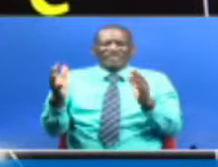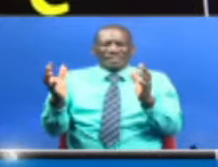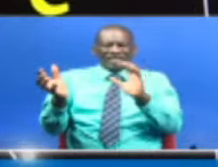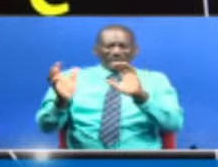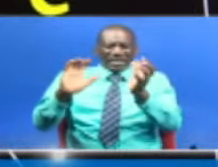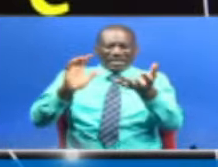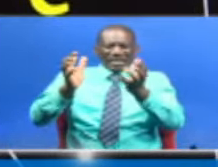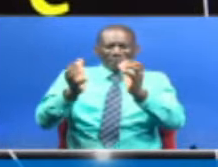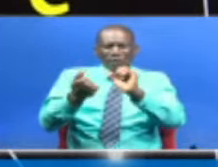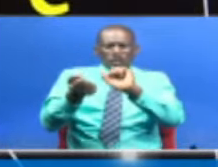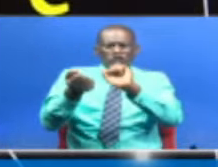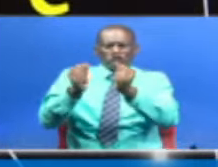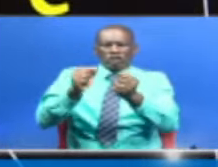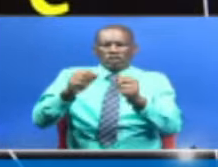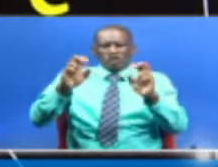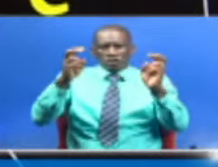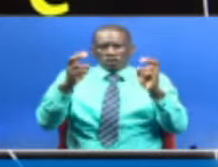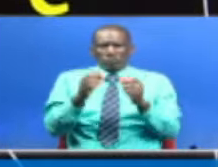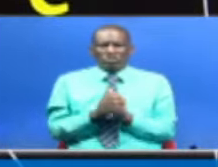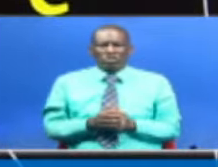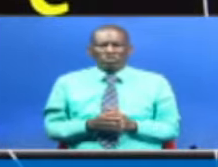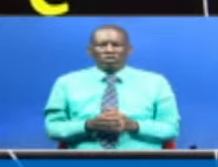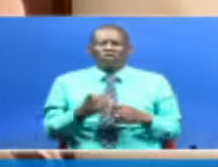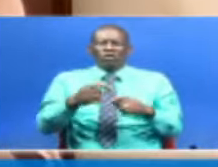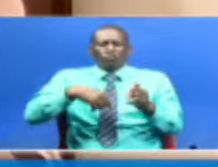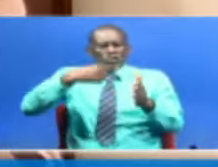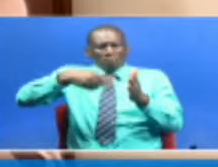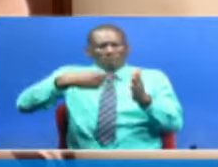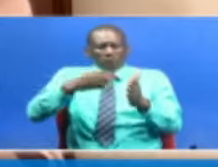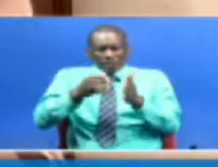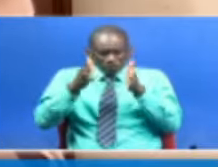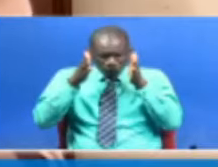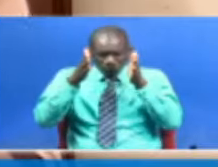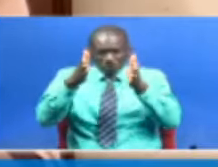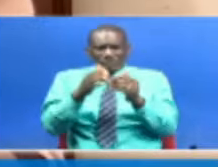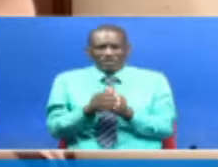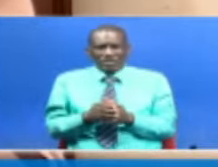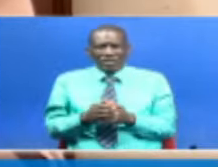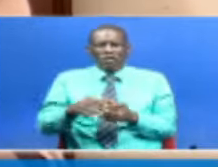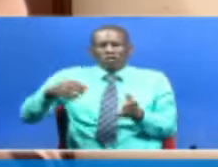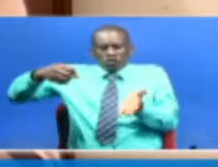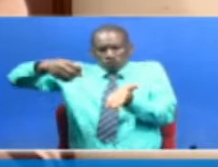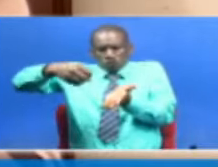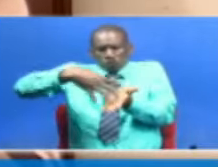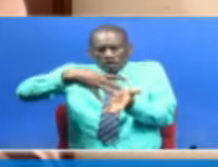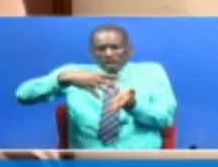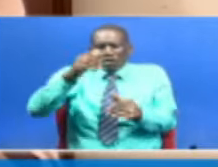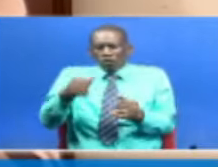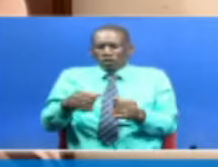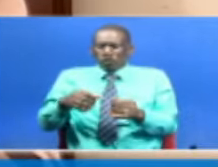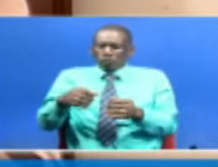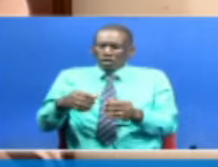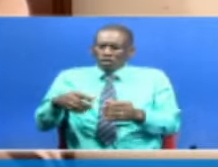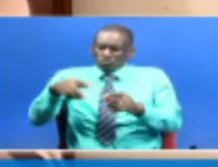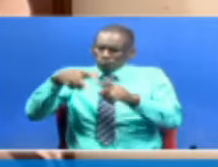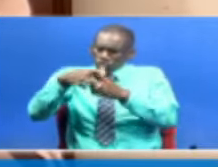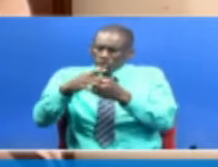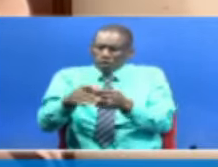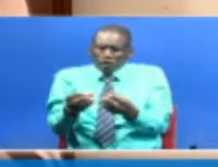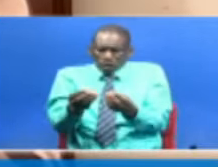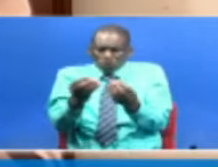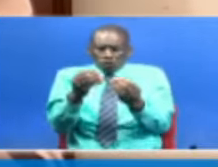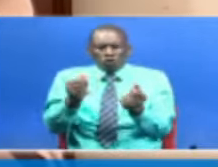issues. Mm-hmm. From the manufacturing perspective, the solar panels that you're installing are already a solution for you.